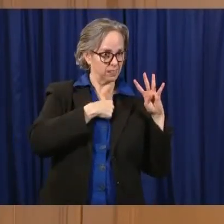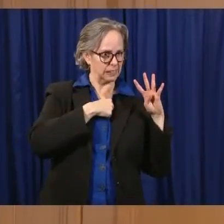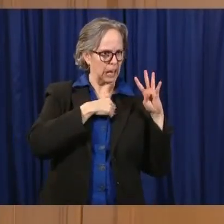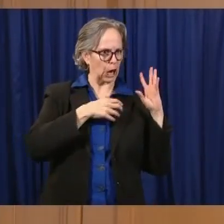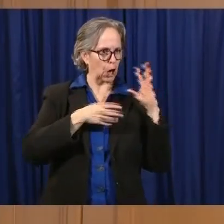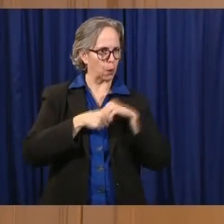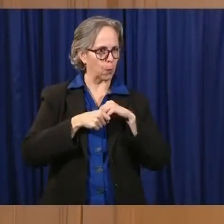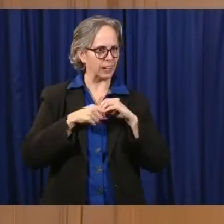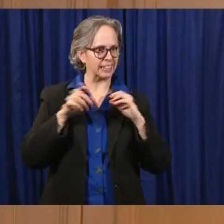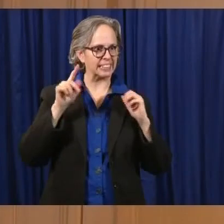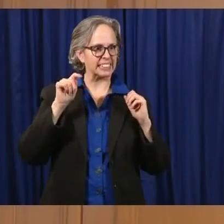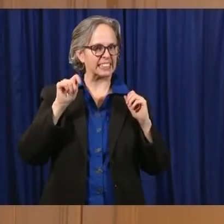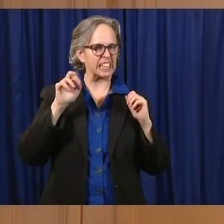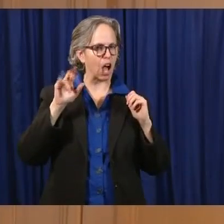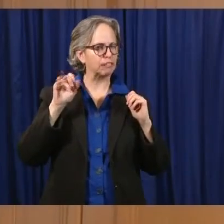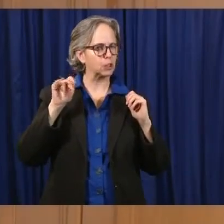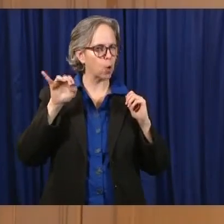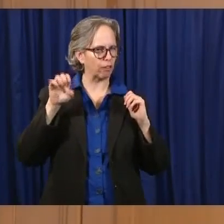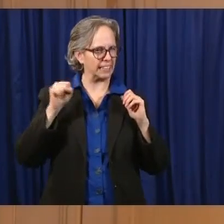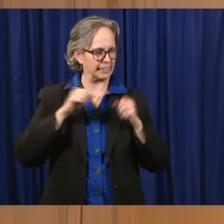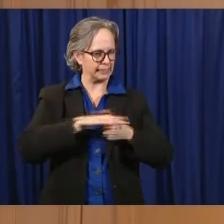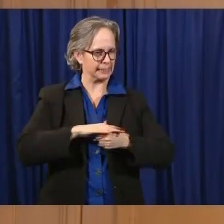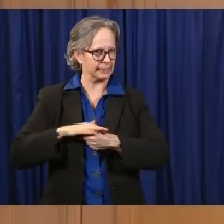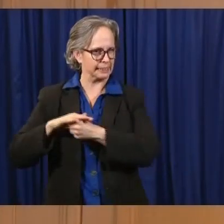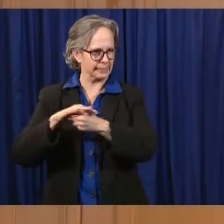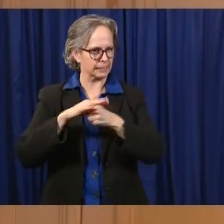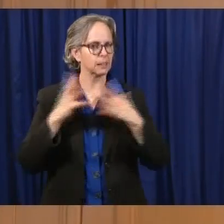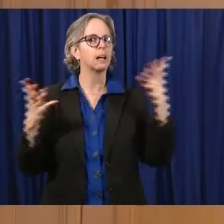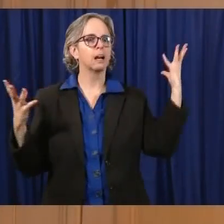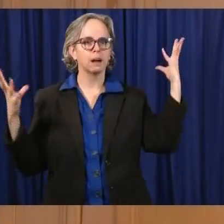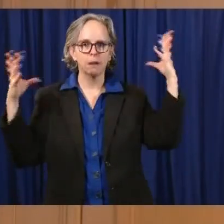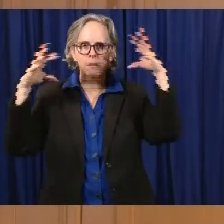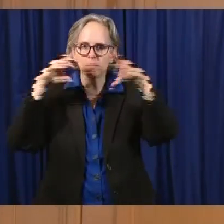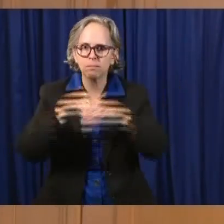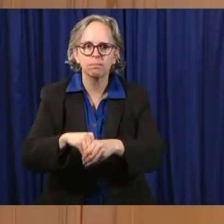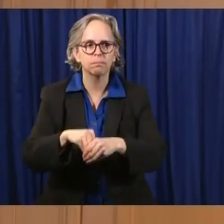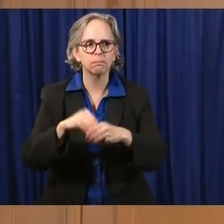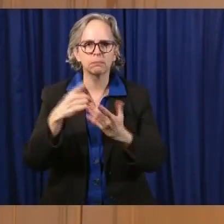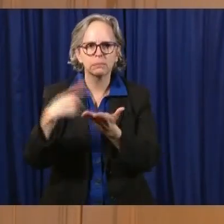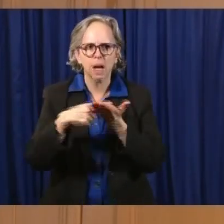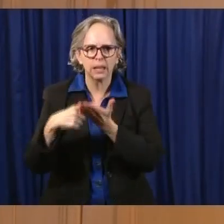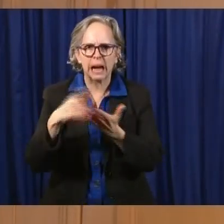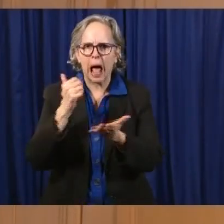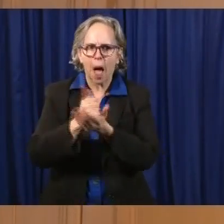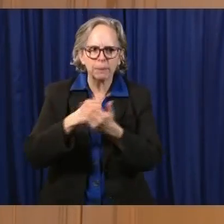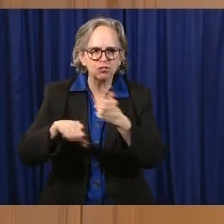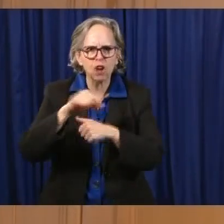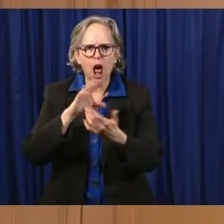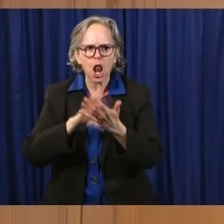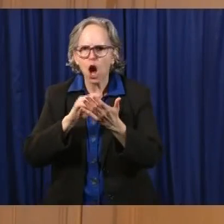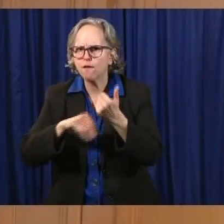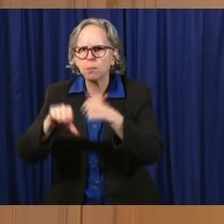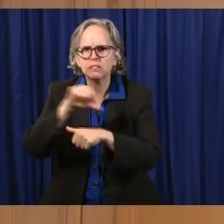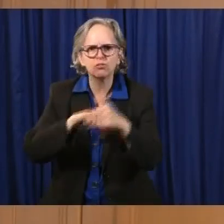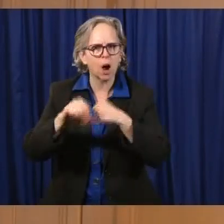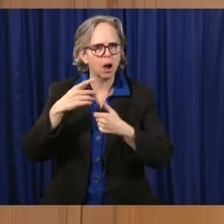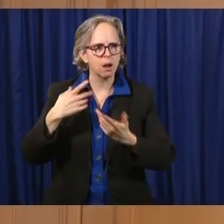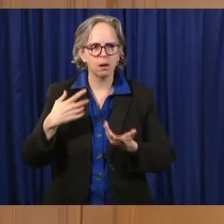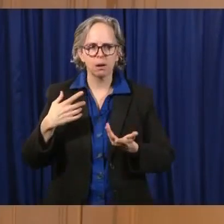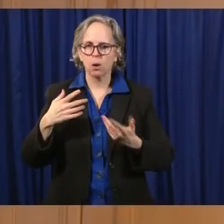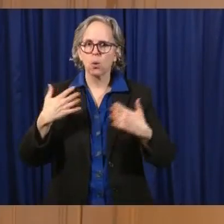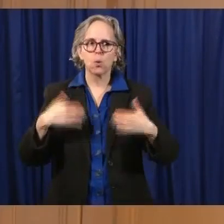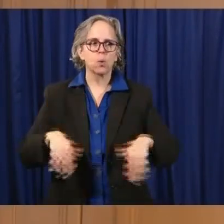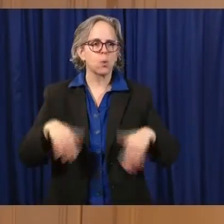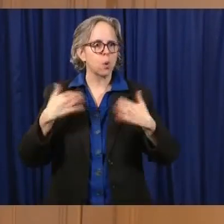other throughout this, really learning from each other because it's so unprecedented. A lot of times, you know,